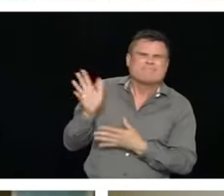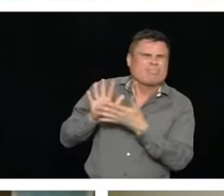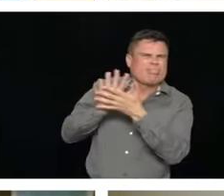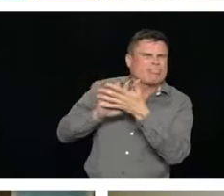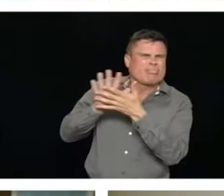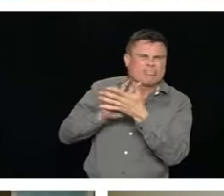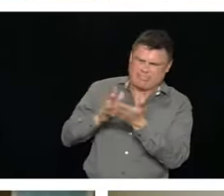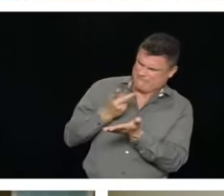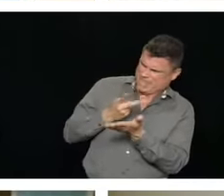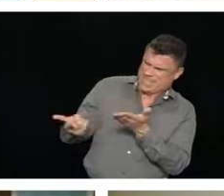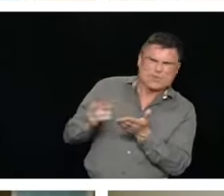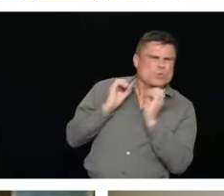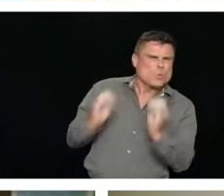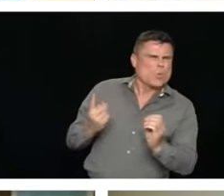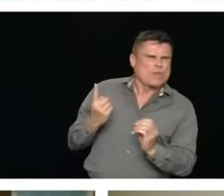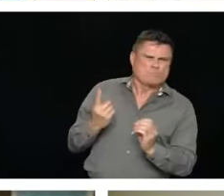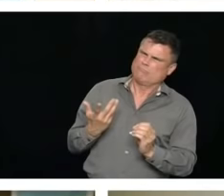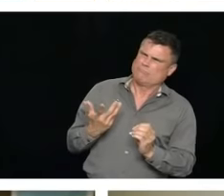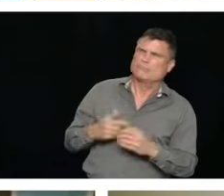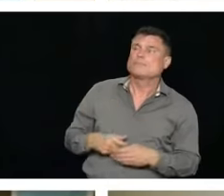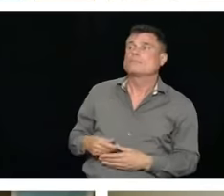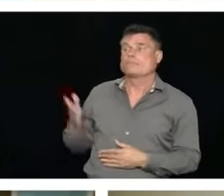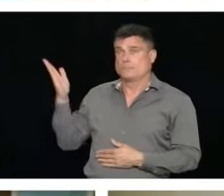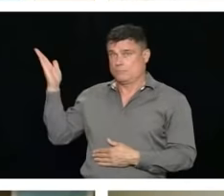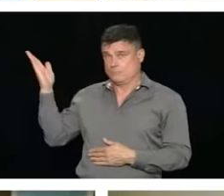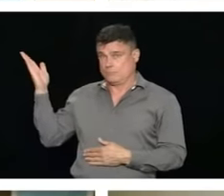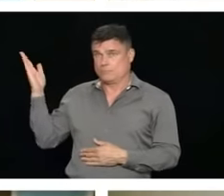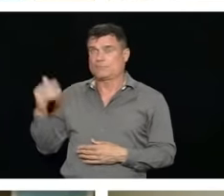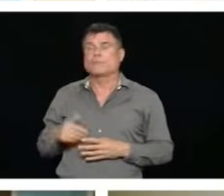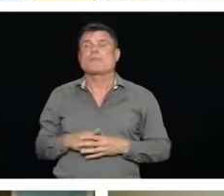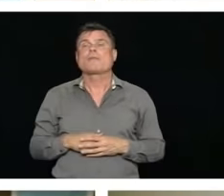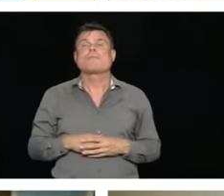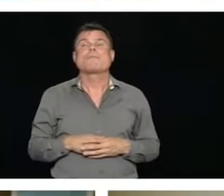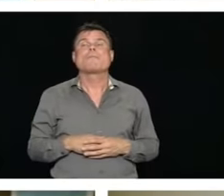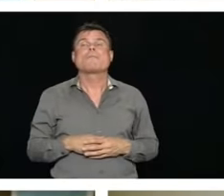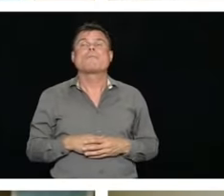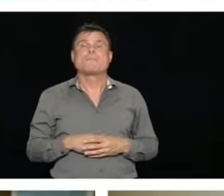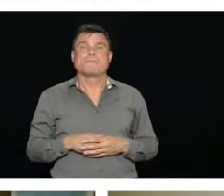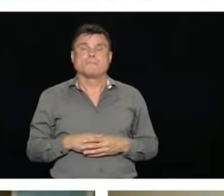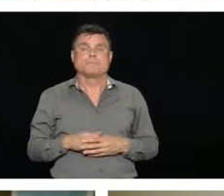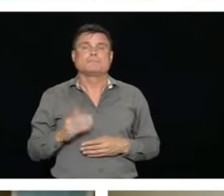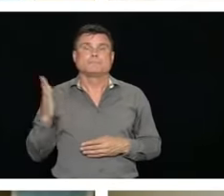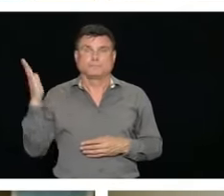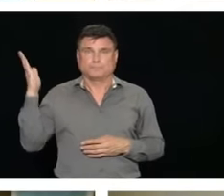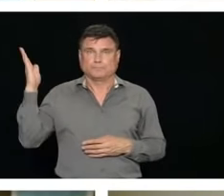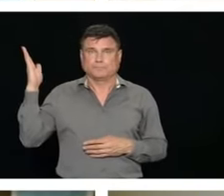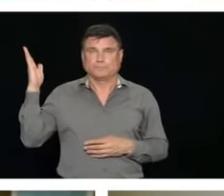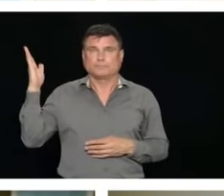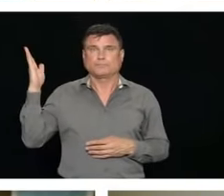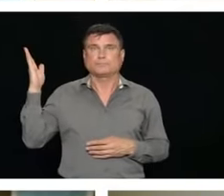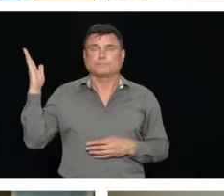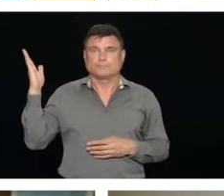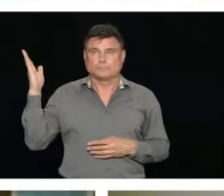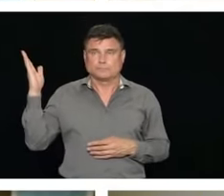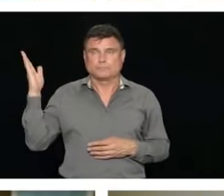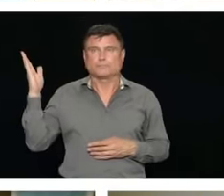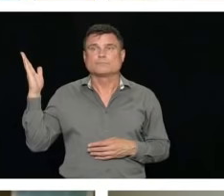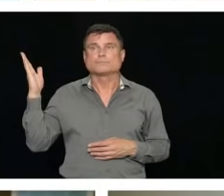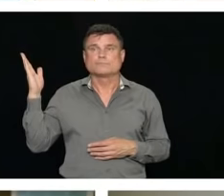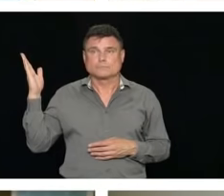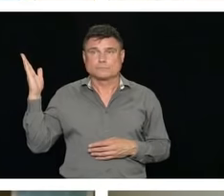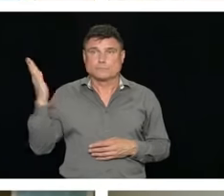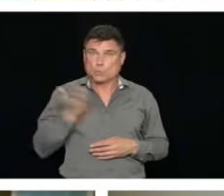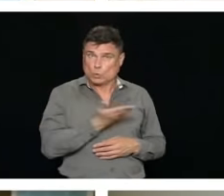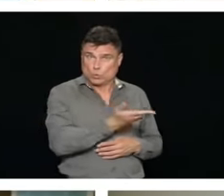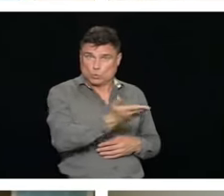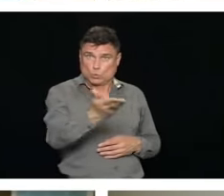is a student. I might be wrong, but I want to assure her and all of the students out there who are working towards